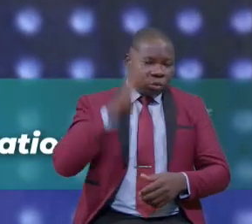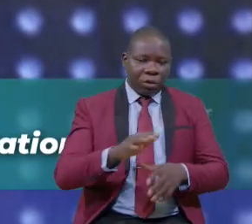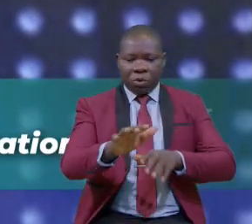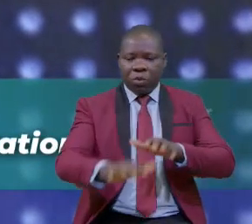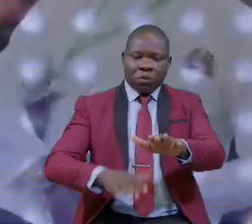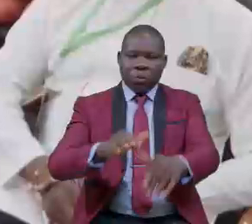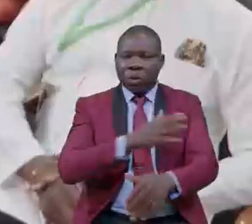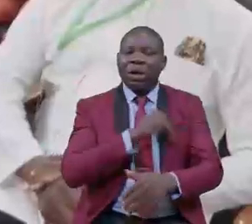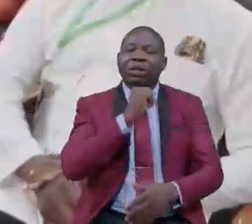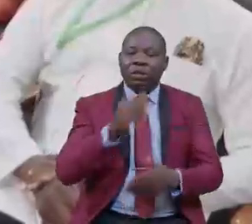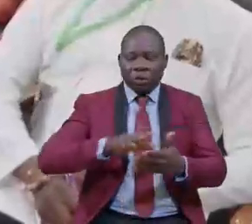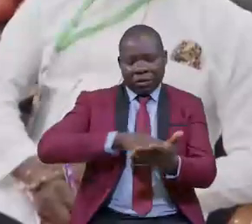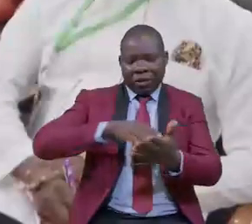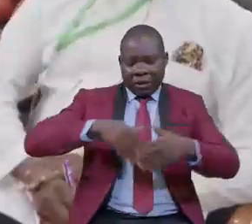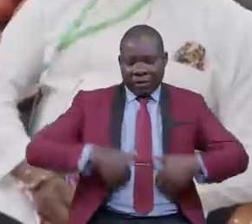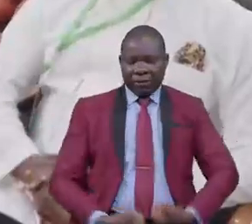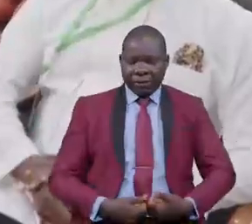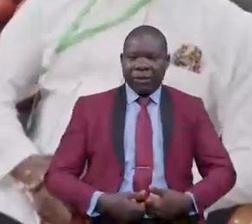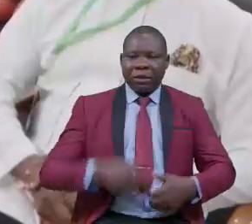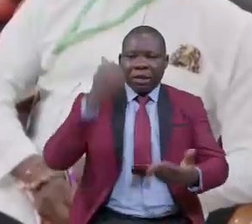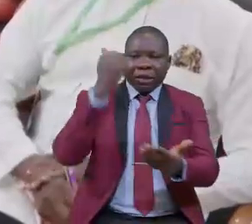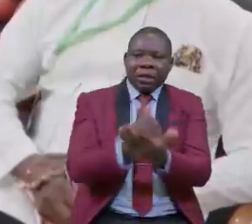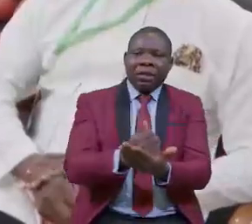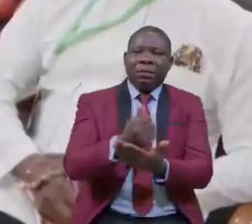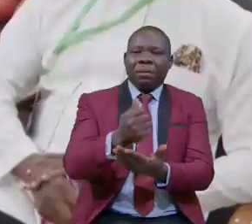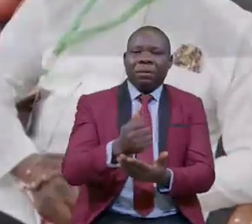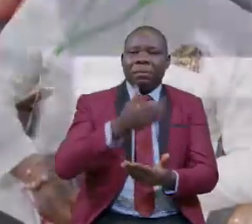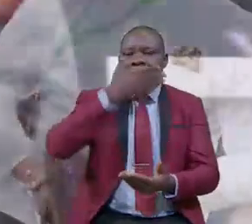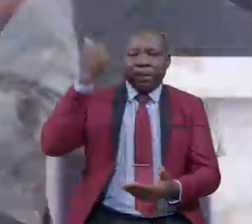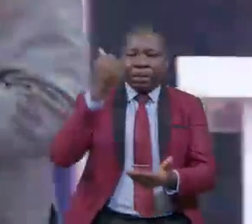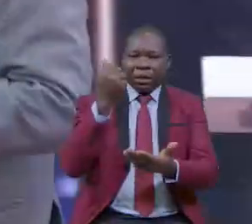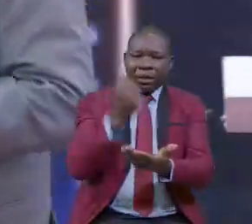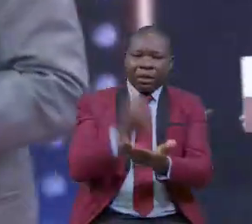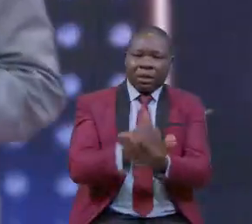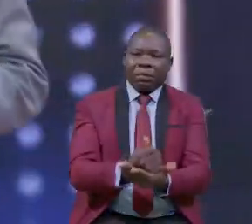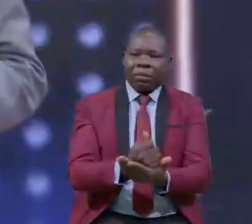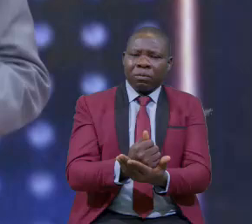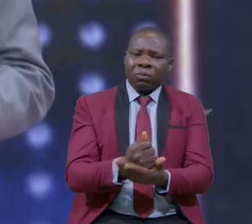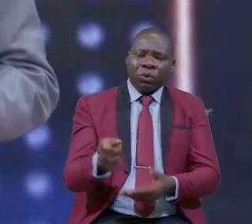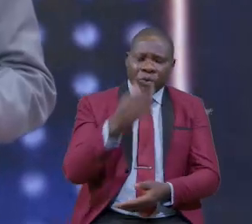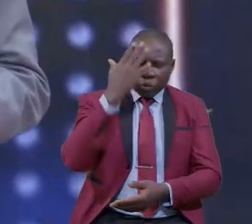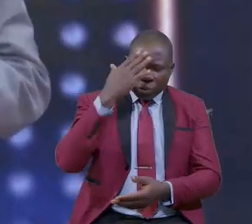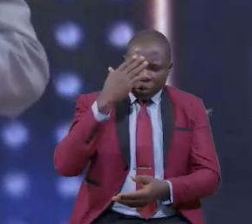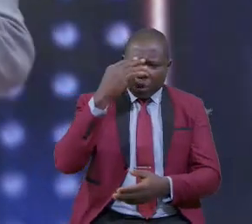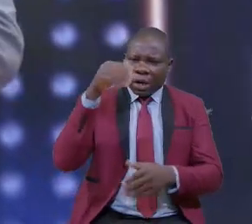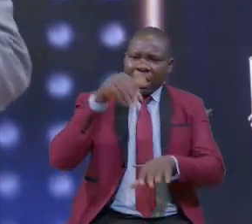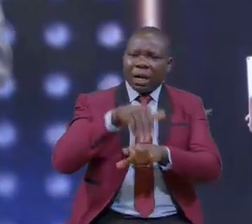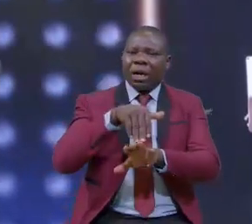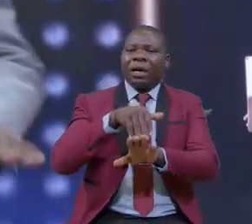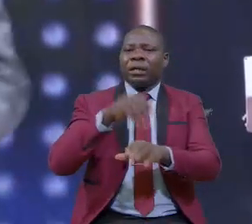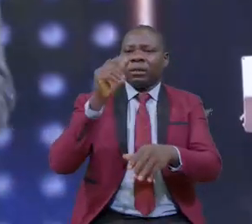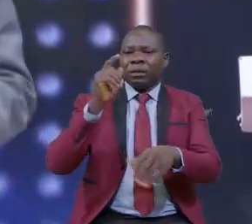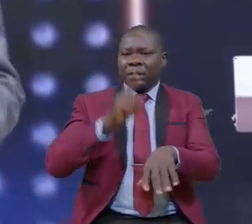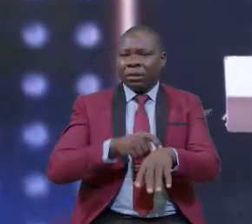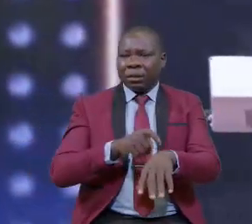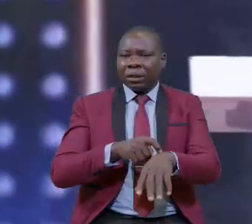a better amen on that one. You know, when you, sometimes when I was,